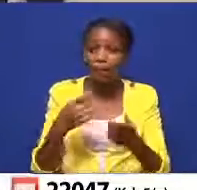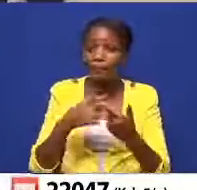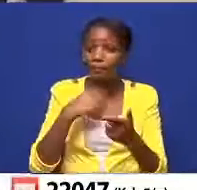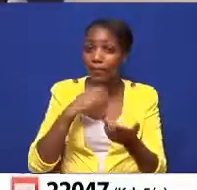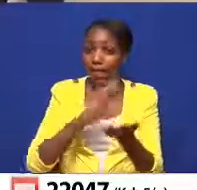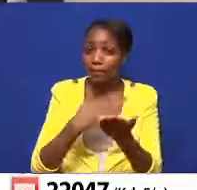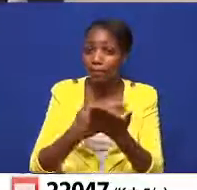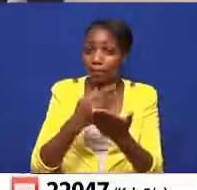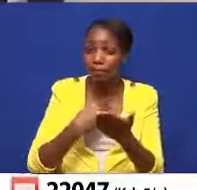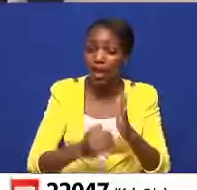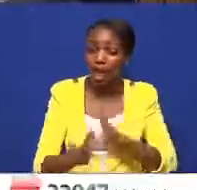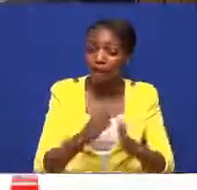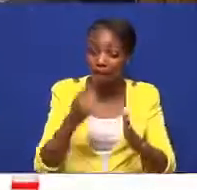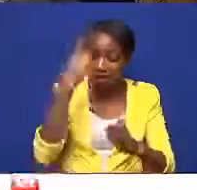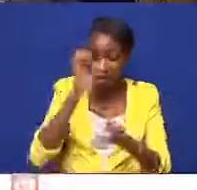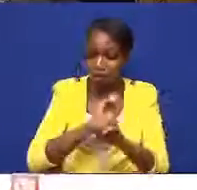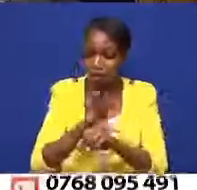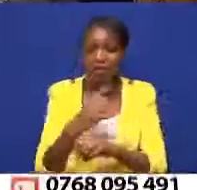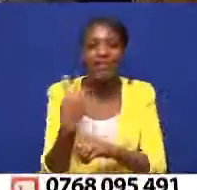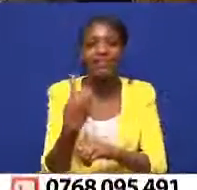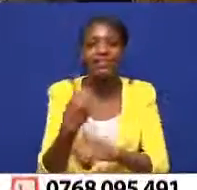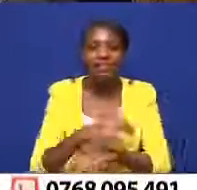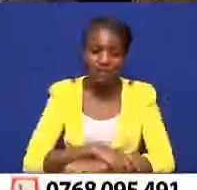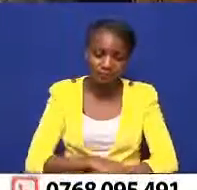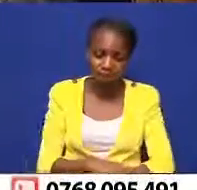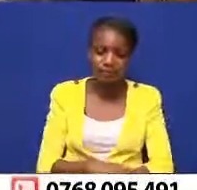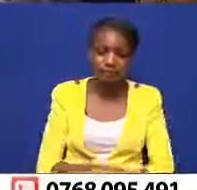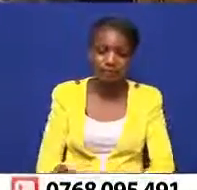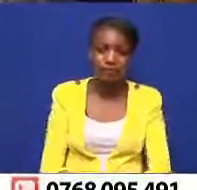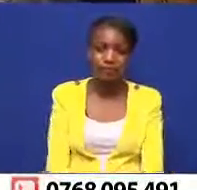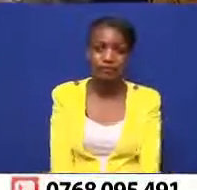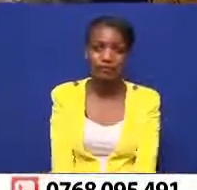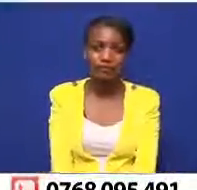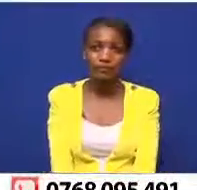mitigation interventions at this time. Eli Logova, TV47, Nairobi.